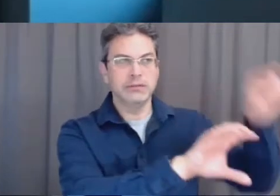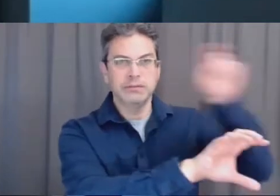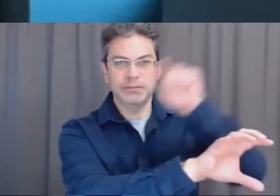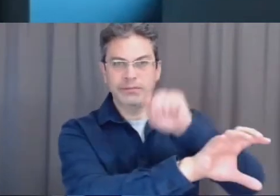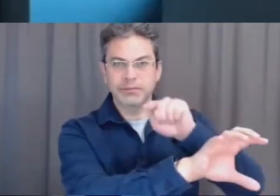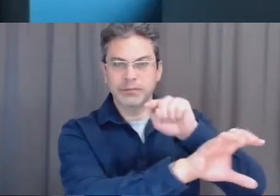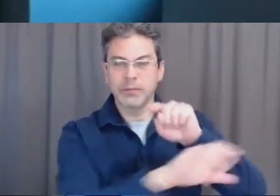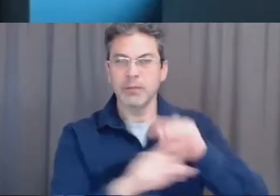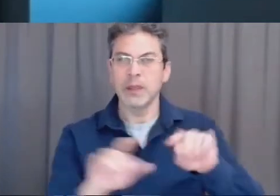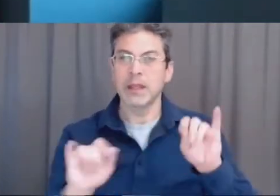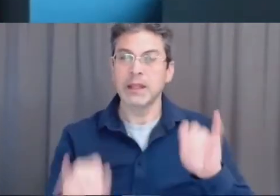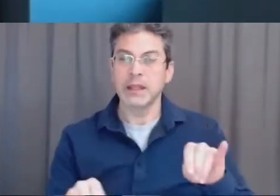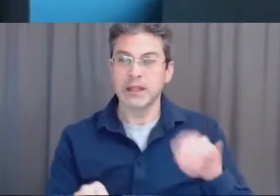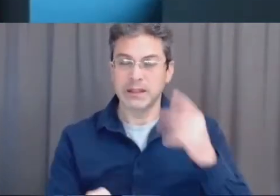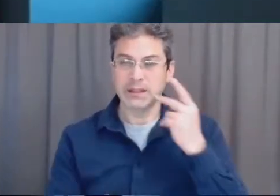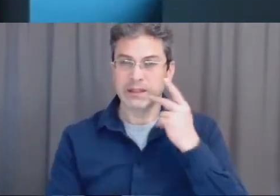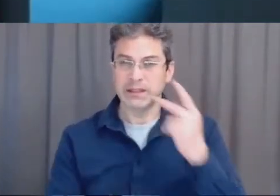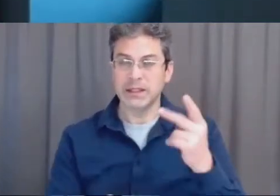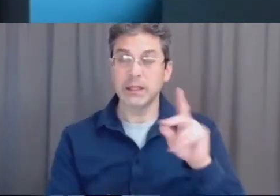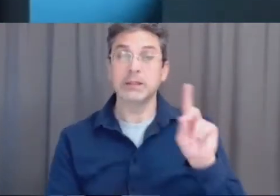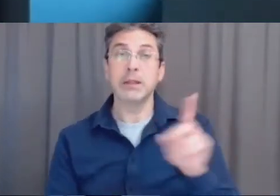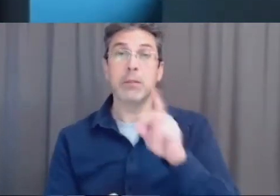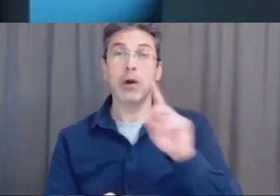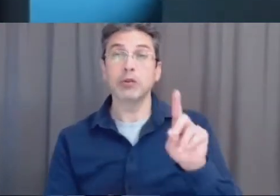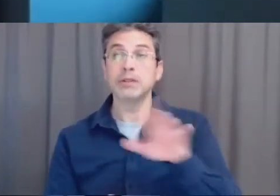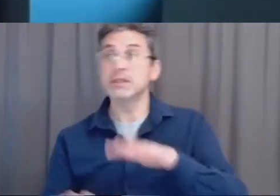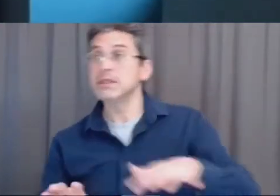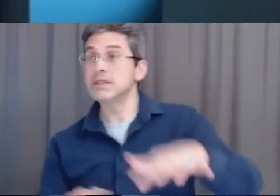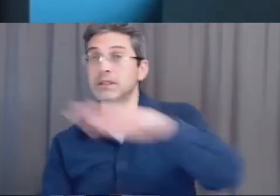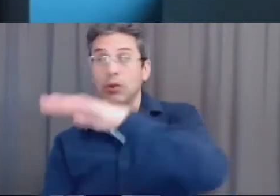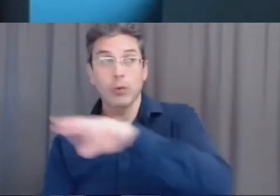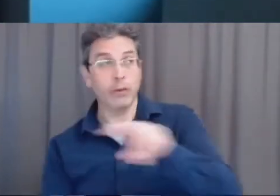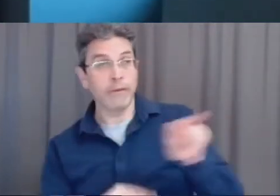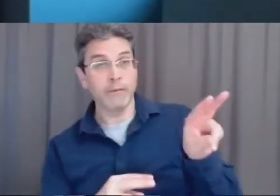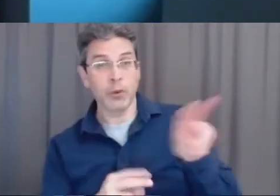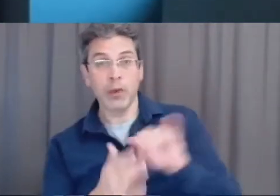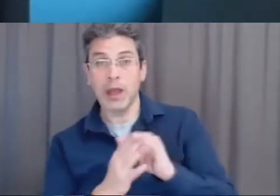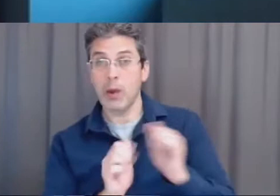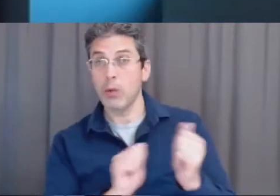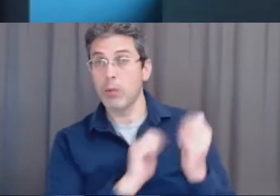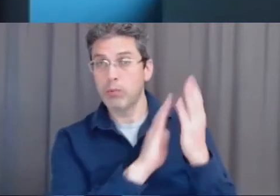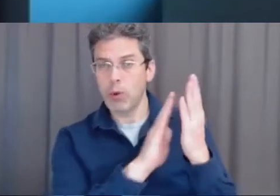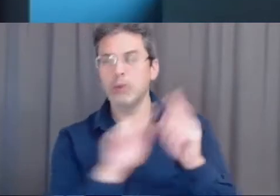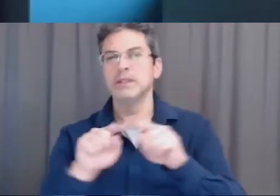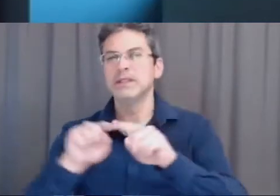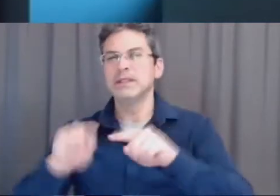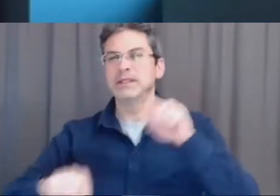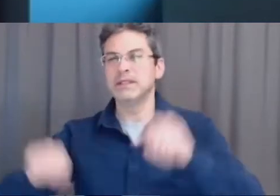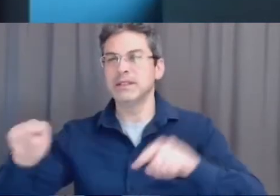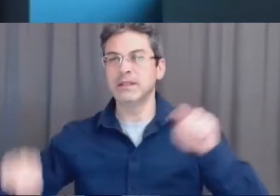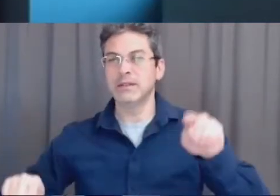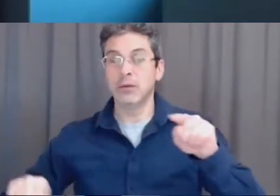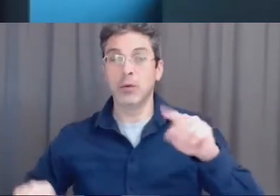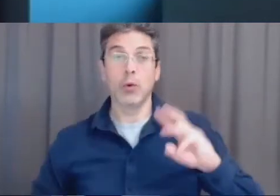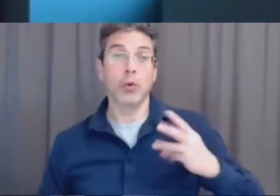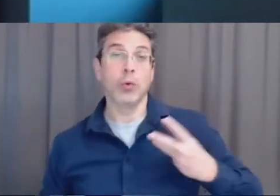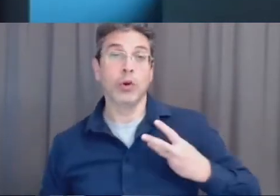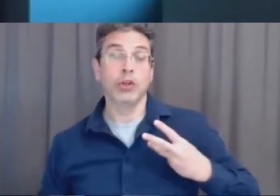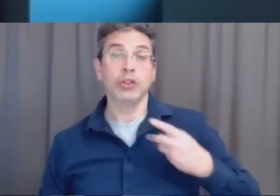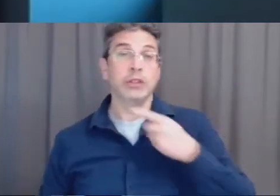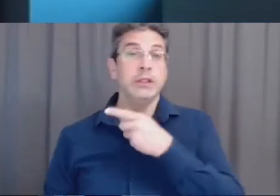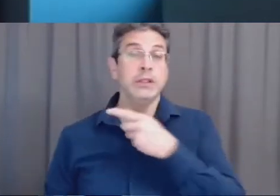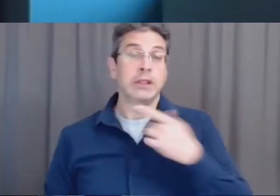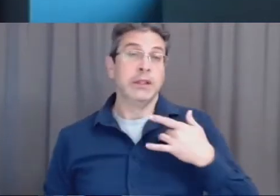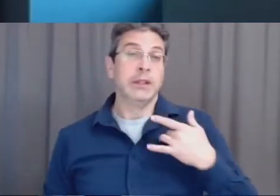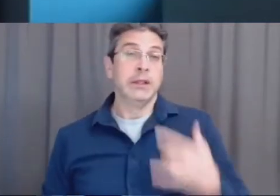differences among democracies in how they view China. In general terms, there's a tendency in Washington to view China as